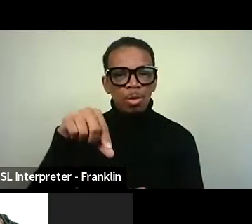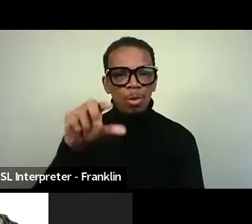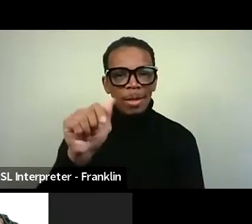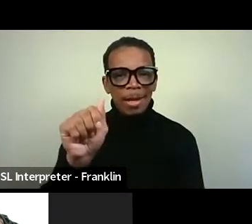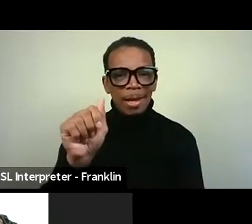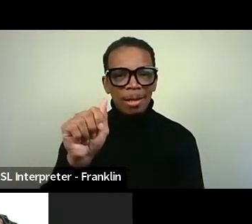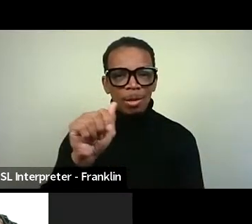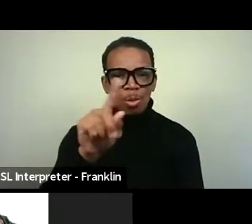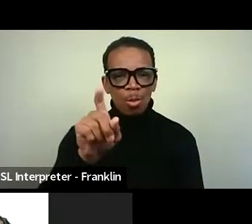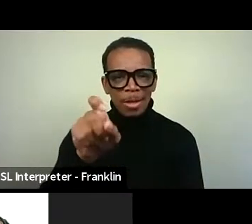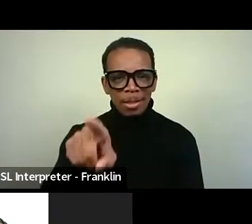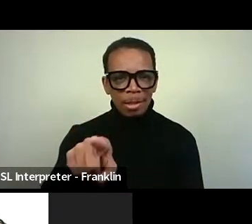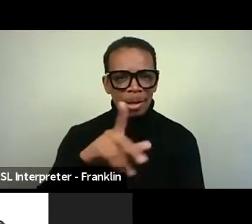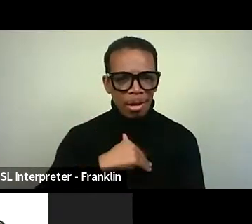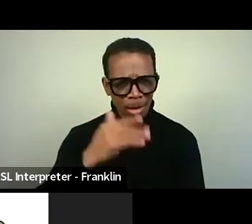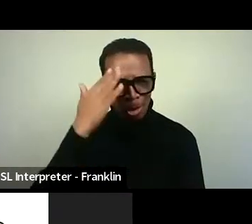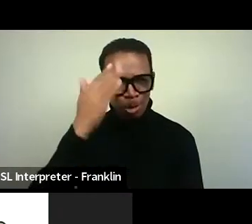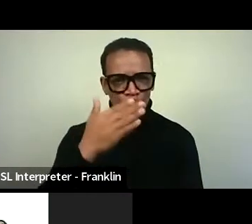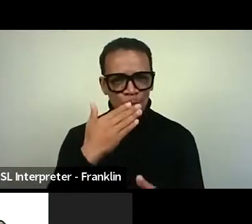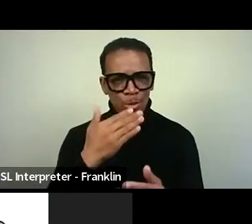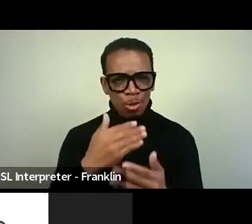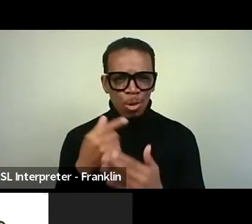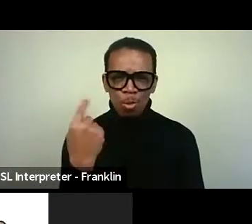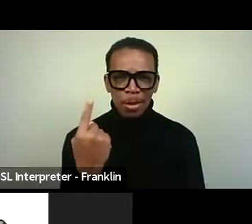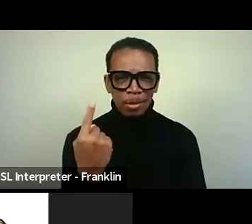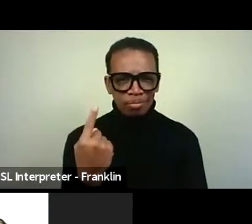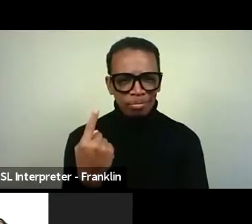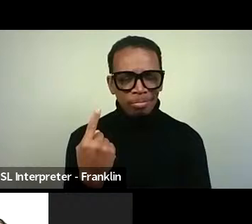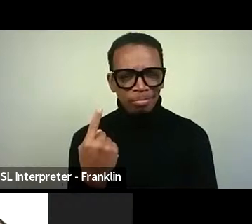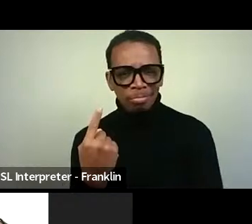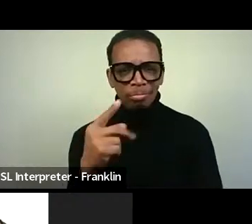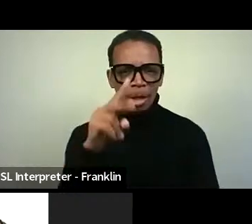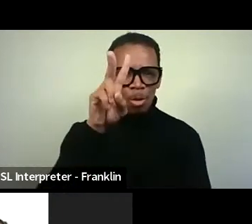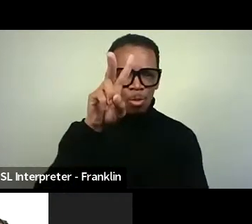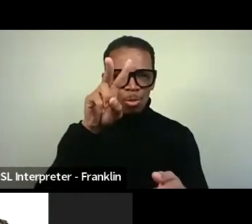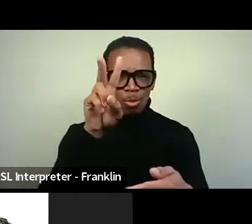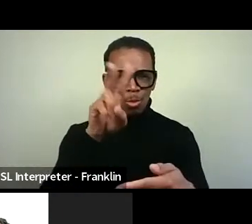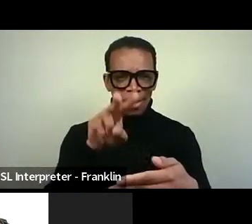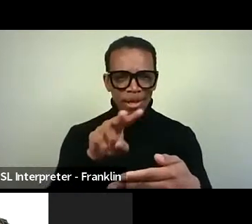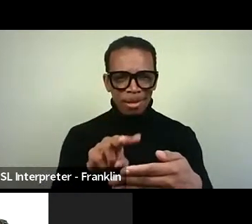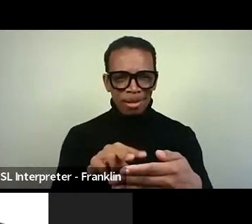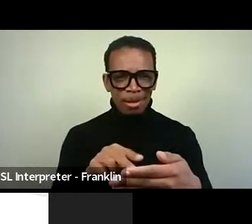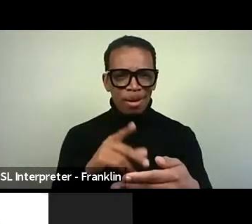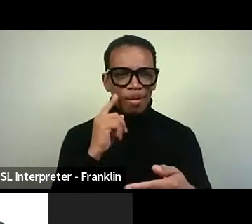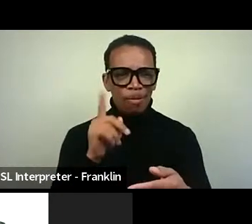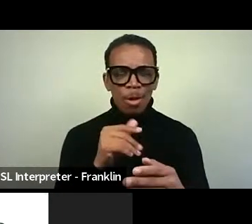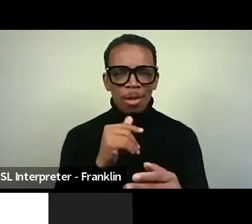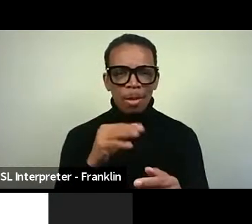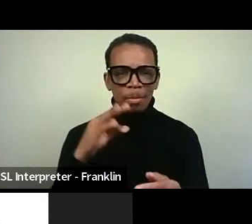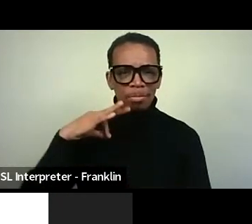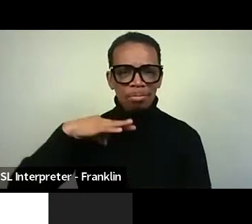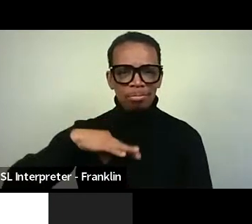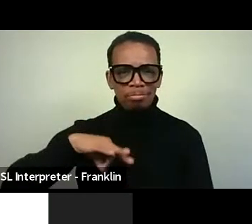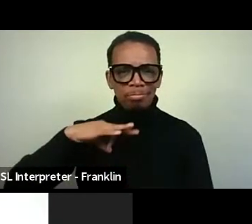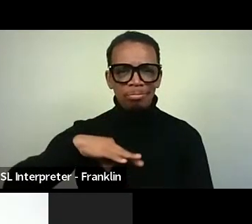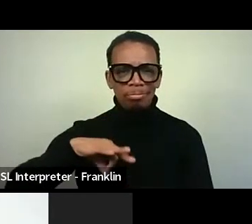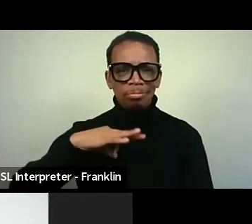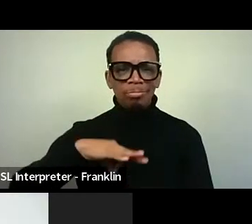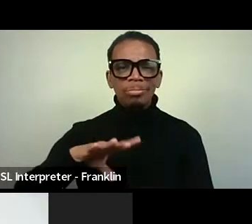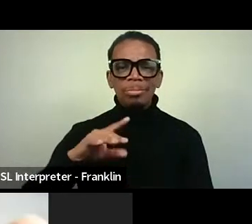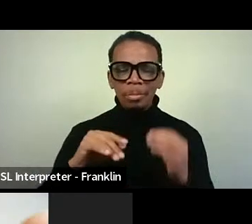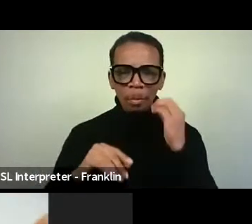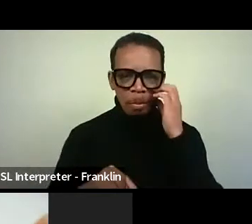really a good one, and I'll just read it for the good of the